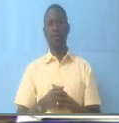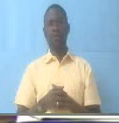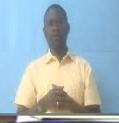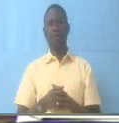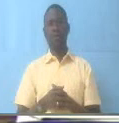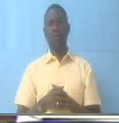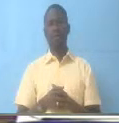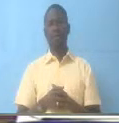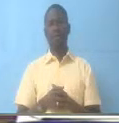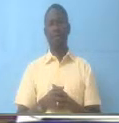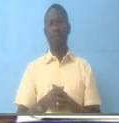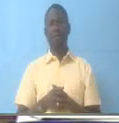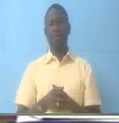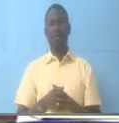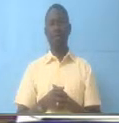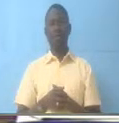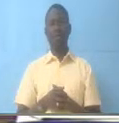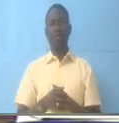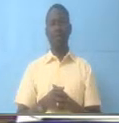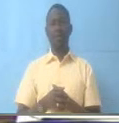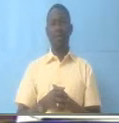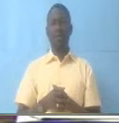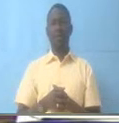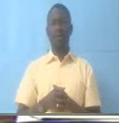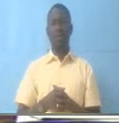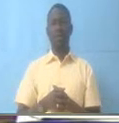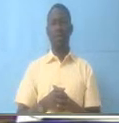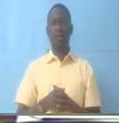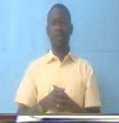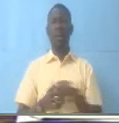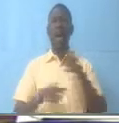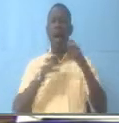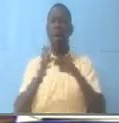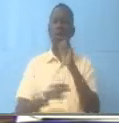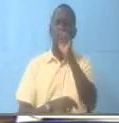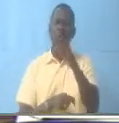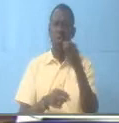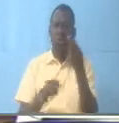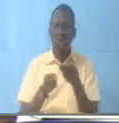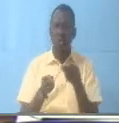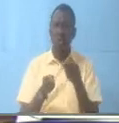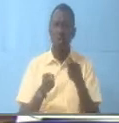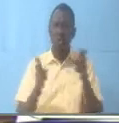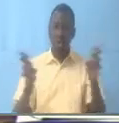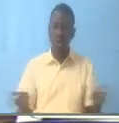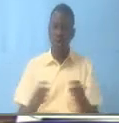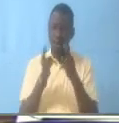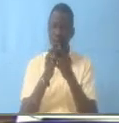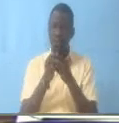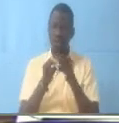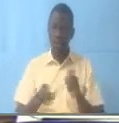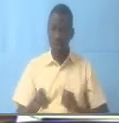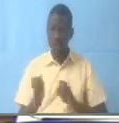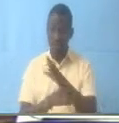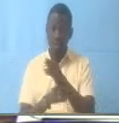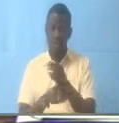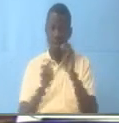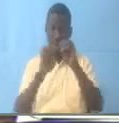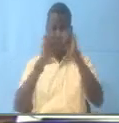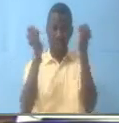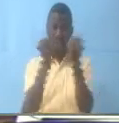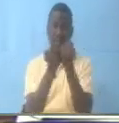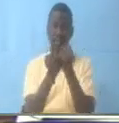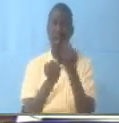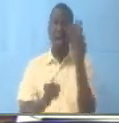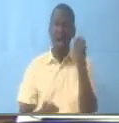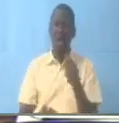that time react to your recommendations? Kilifa yeen nag jamono boobu nag ñoom naka lañ tontoo yéen gëstu boobu ngeen defoon ba joxe ndigal